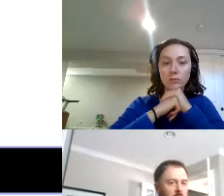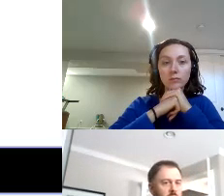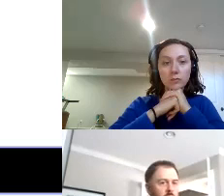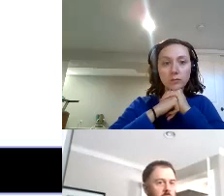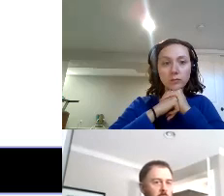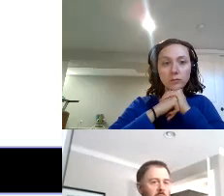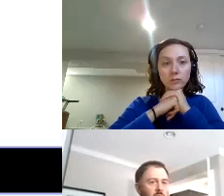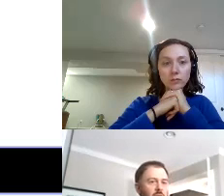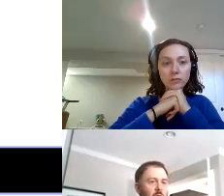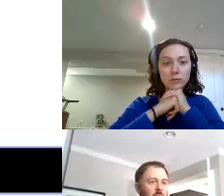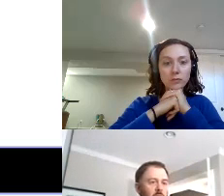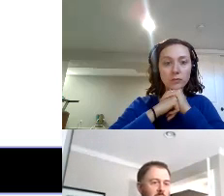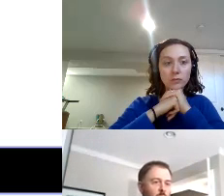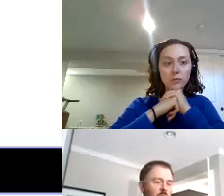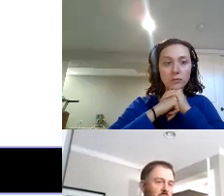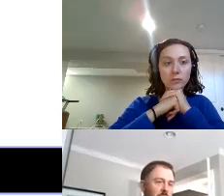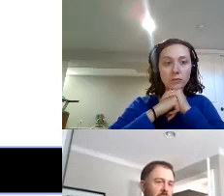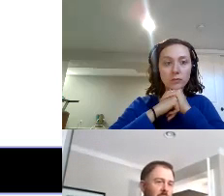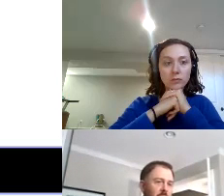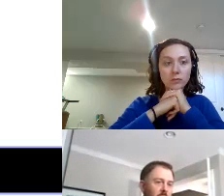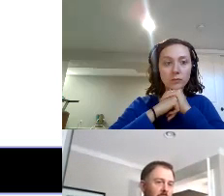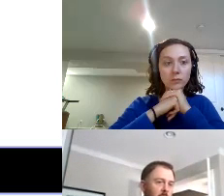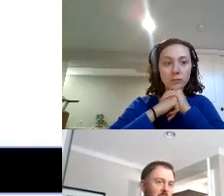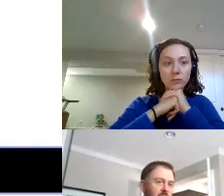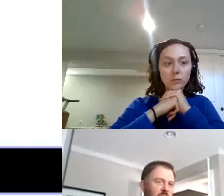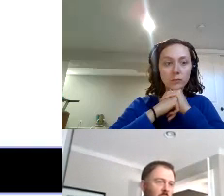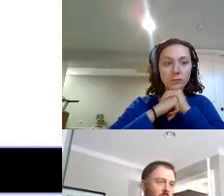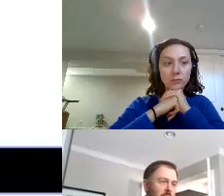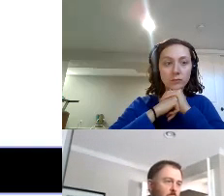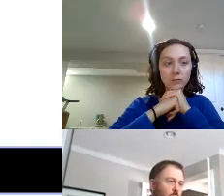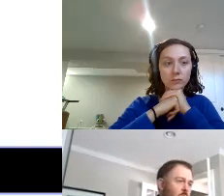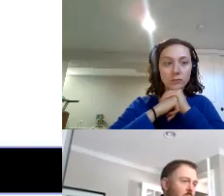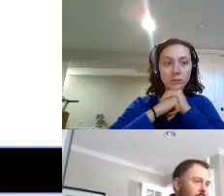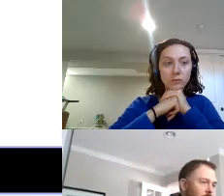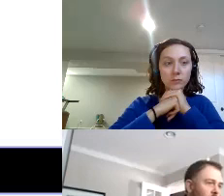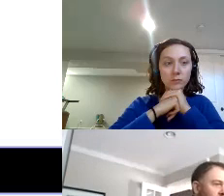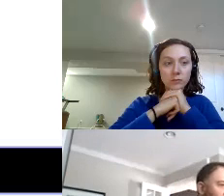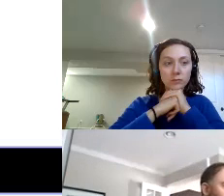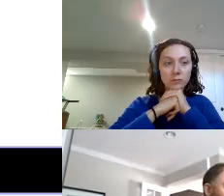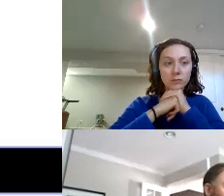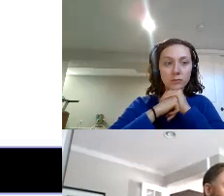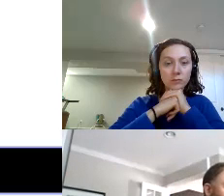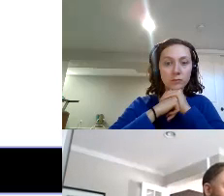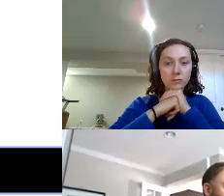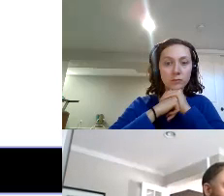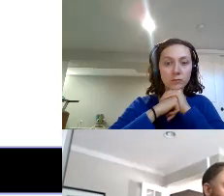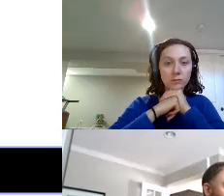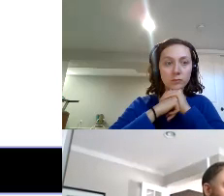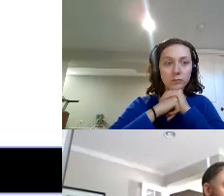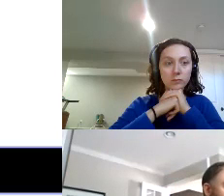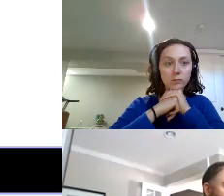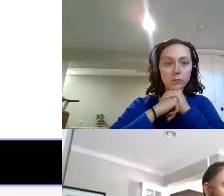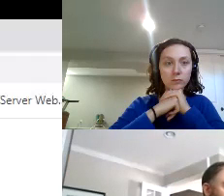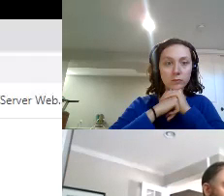So here's an image of what the dashboard looks like today, the landing page for our dashboard. And I'm going to click over here. Let me